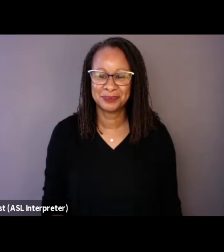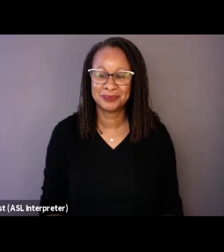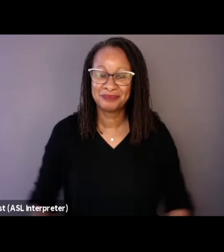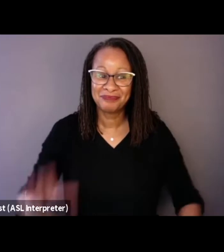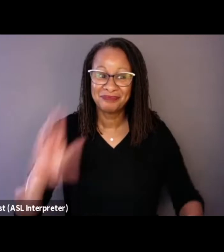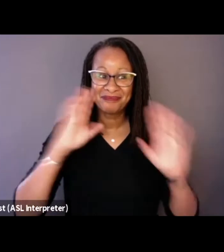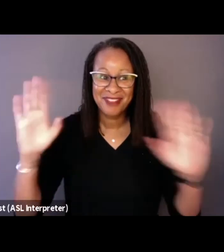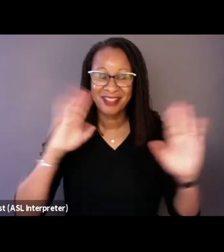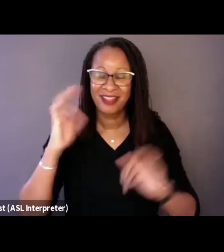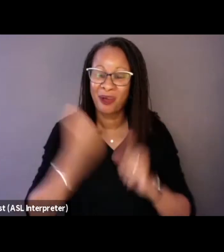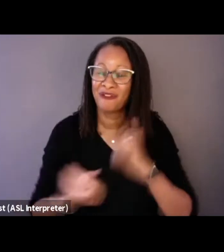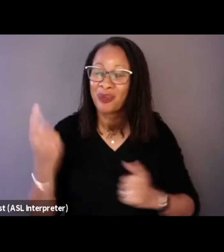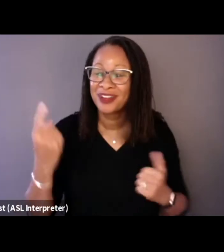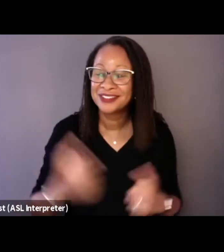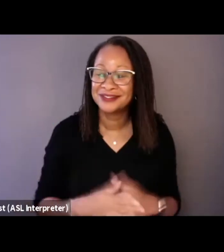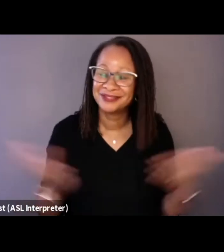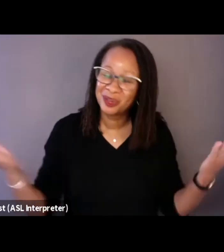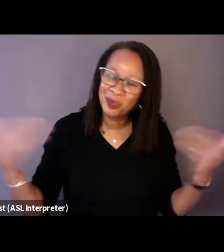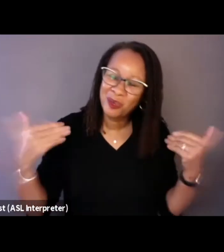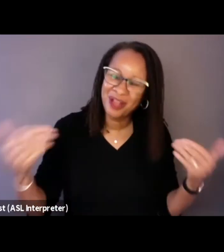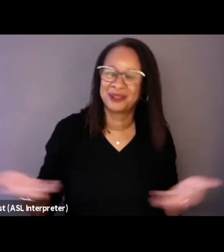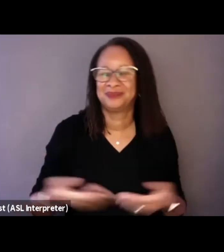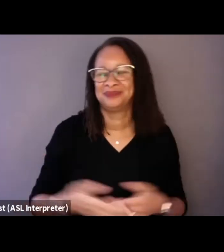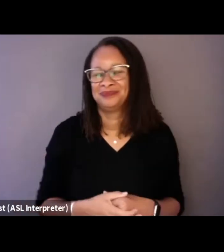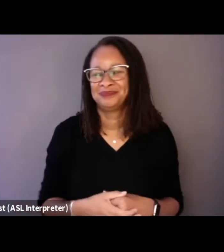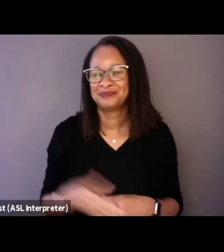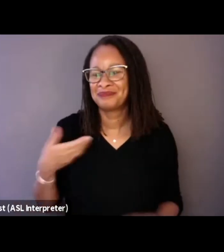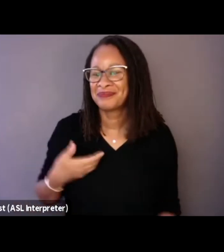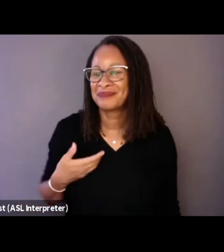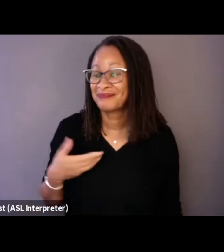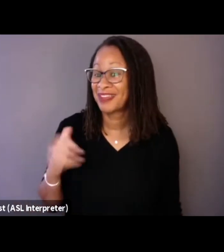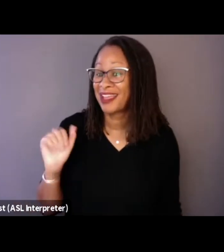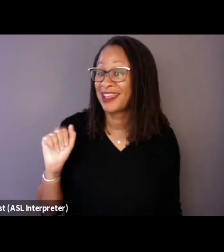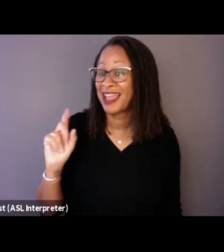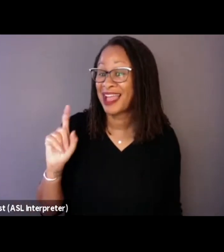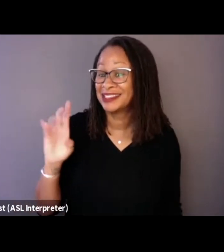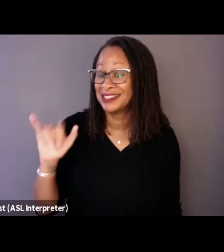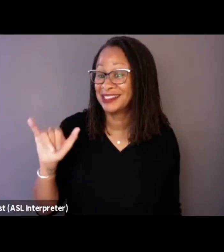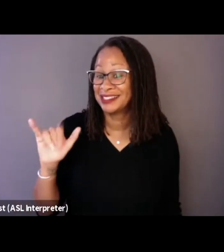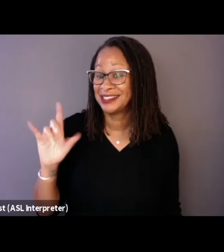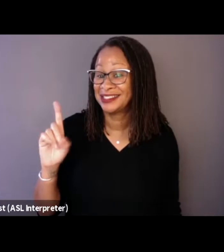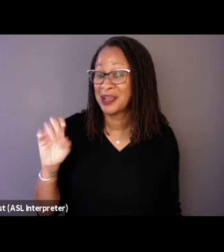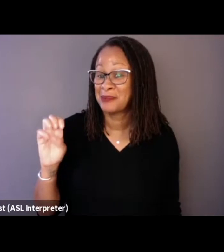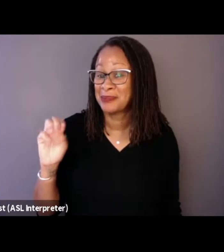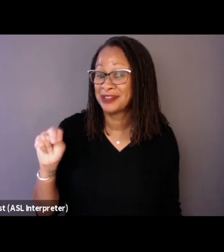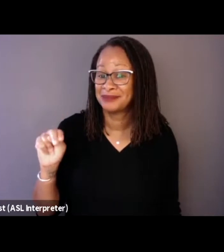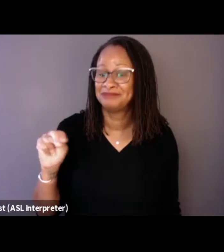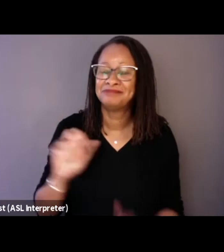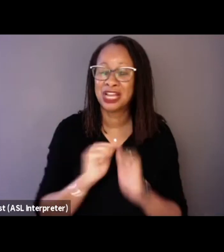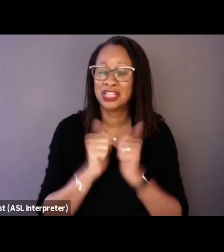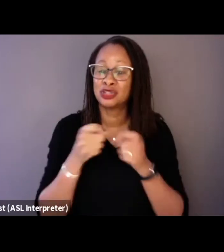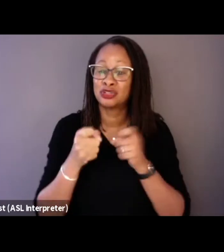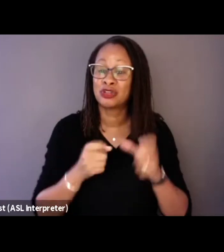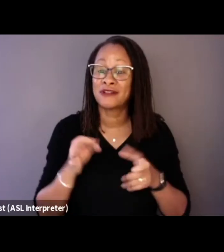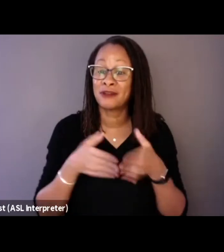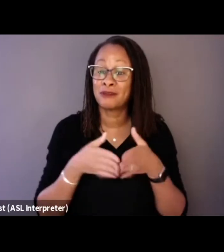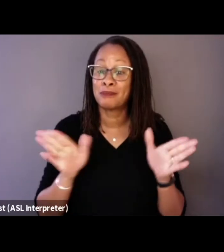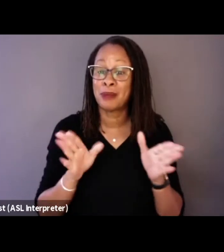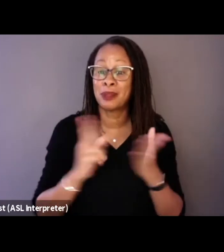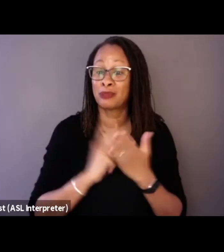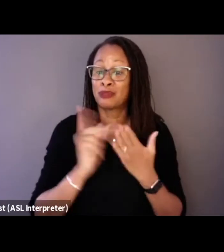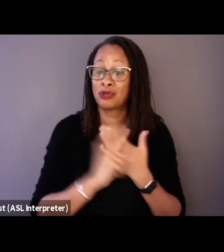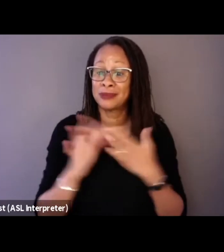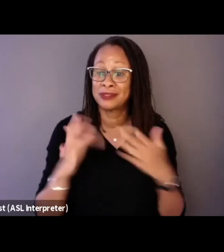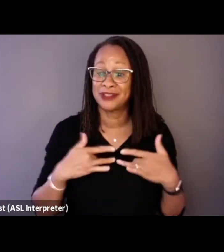Hello, everyone. Welcome. My name is Cassidy Diamond. I am the Associate Director of Public Programs